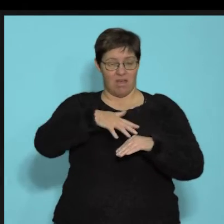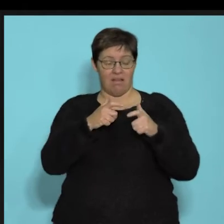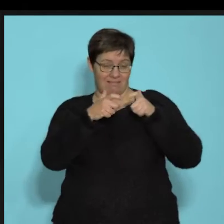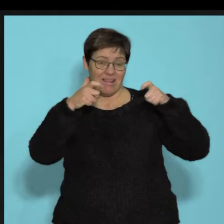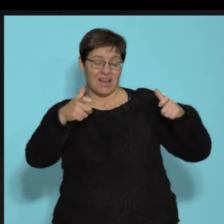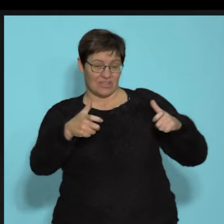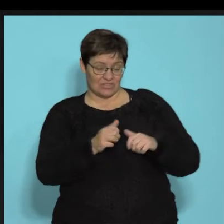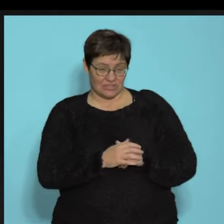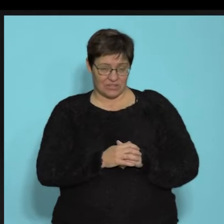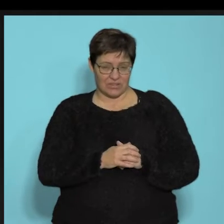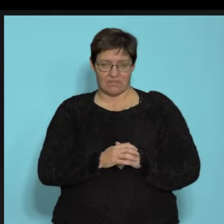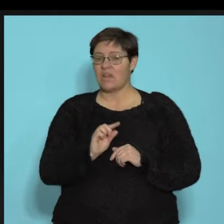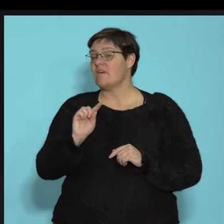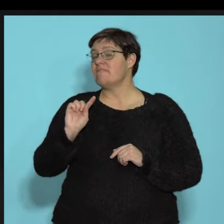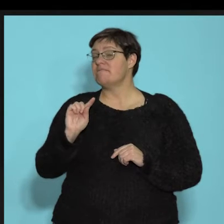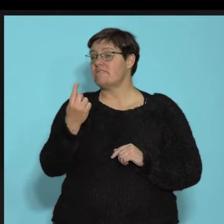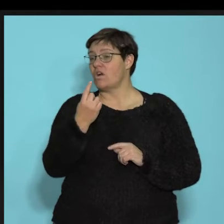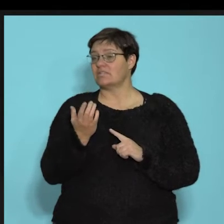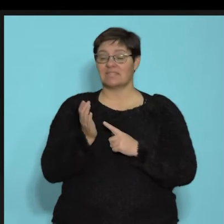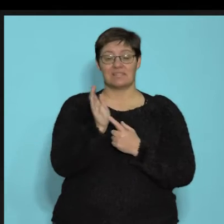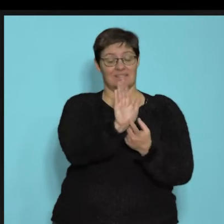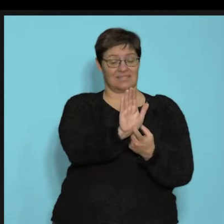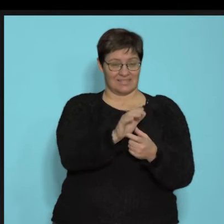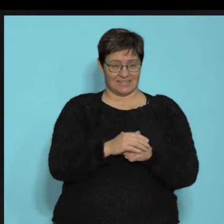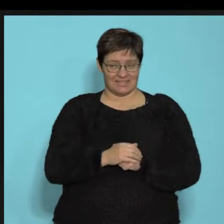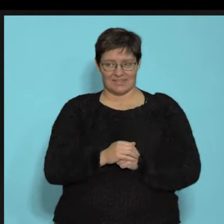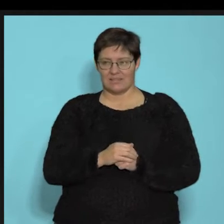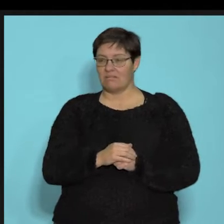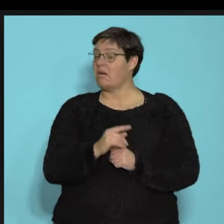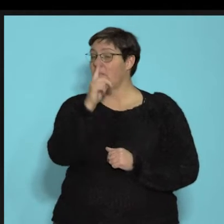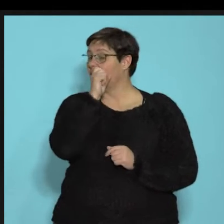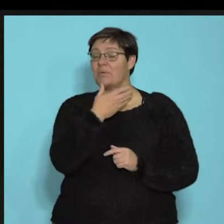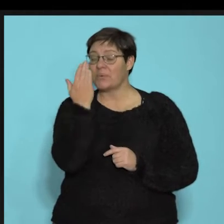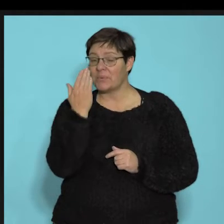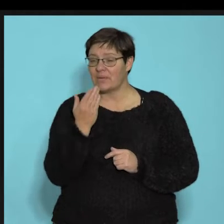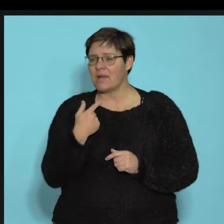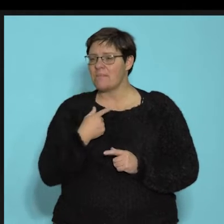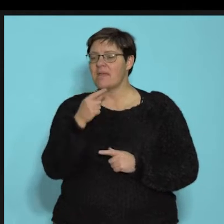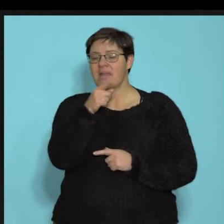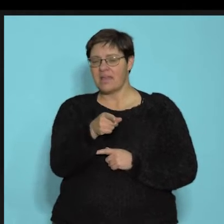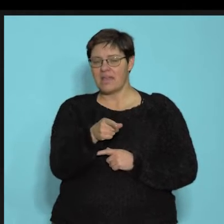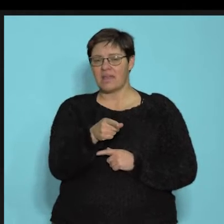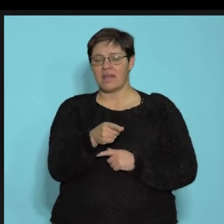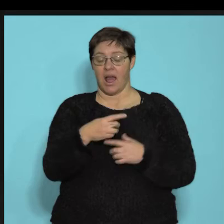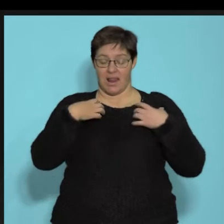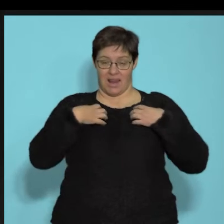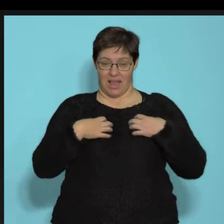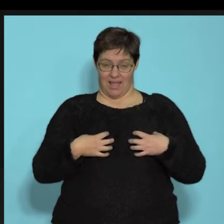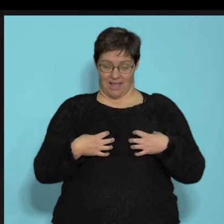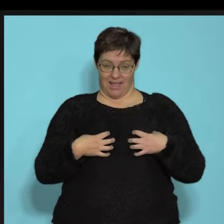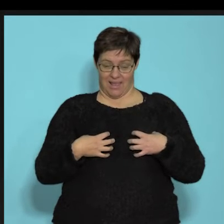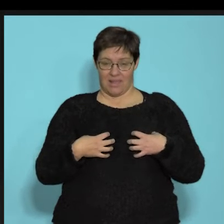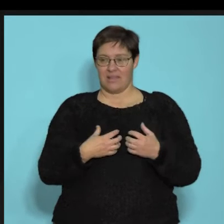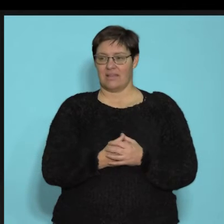area. Now, if the very first slide that I had, you won't believe it, but if I take your